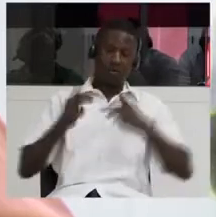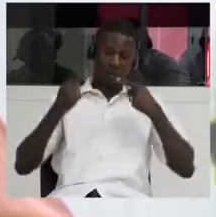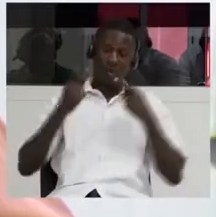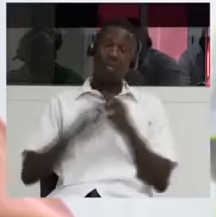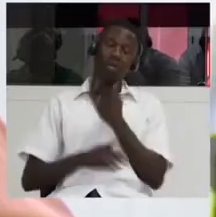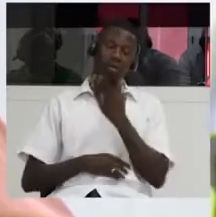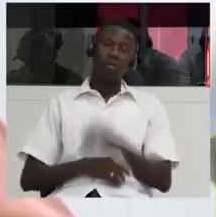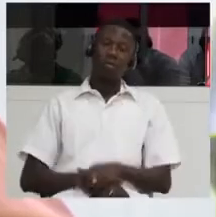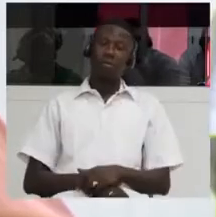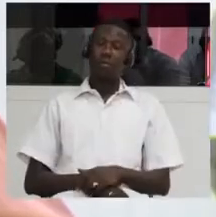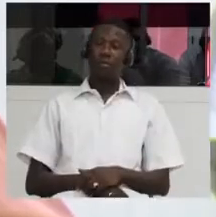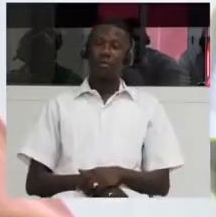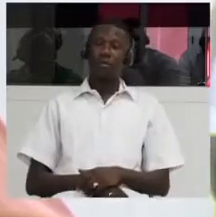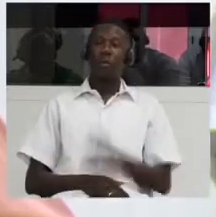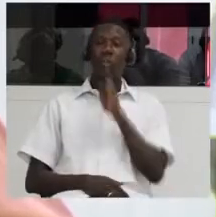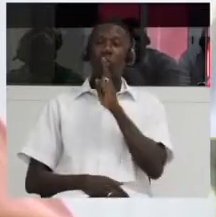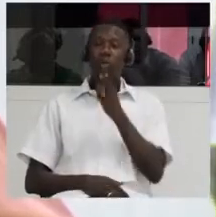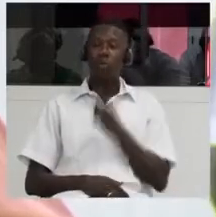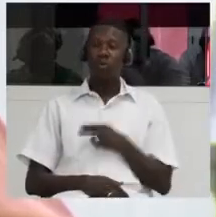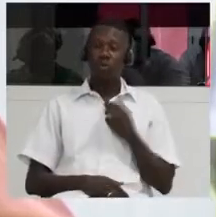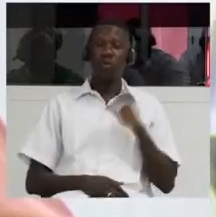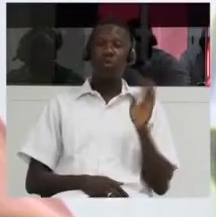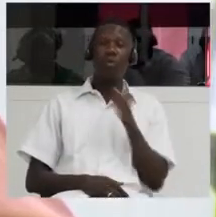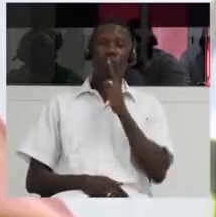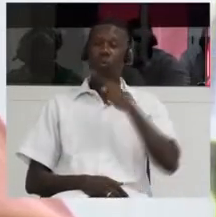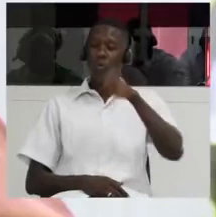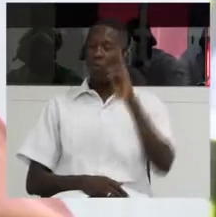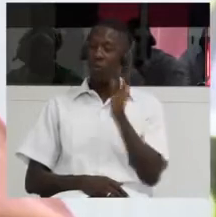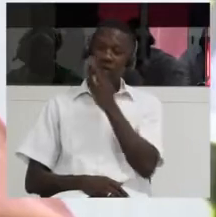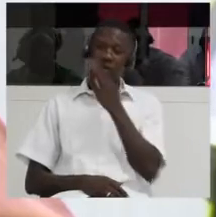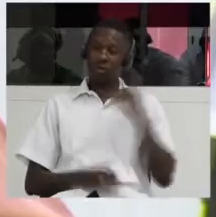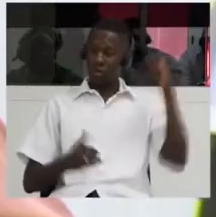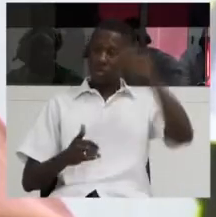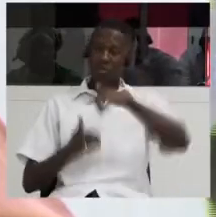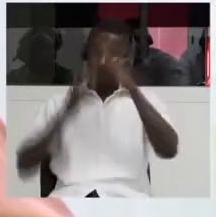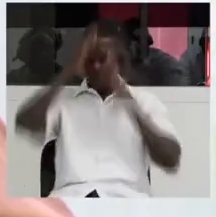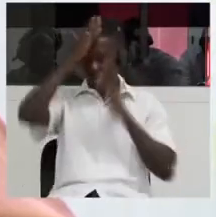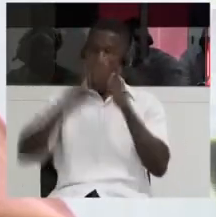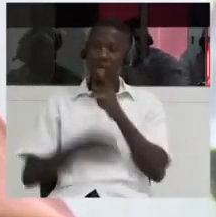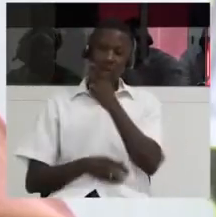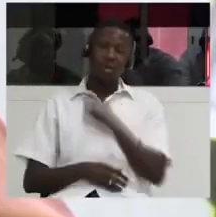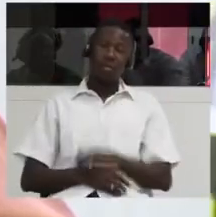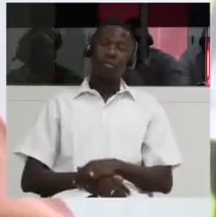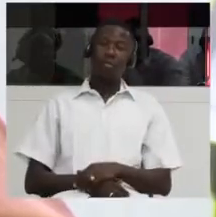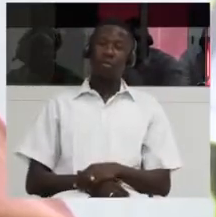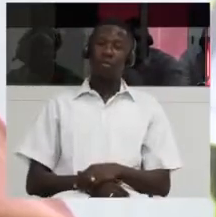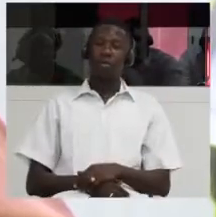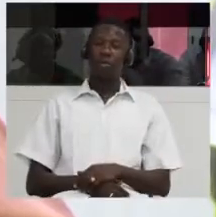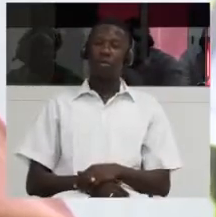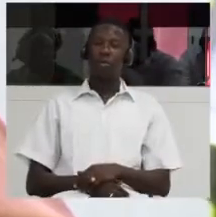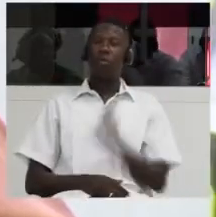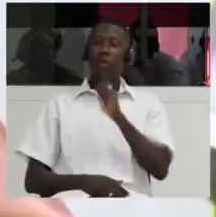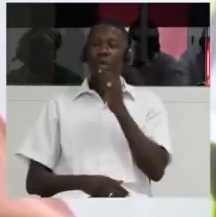Reinforce who? Those who went on guard of honor. What were they to do during that guard of honor? That was the day